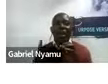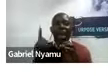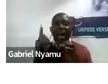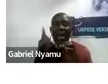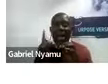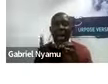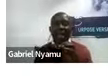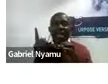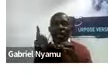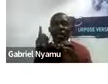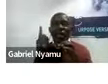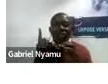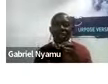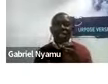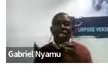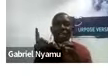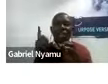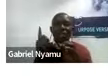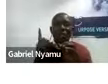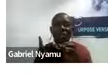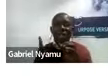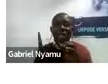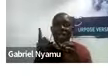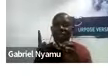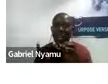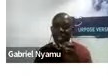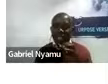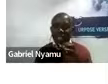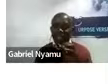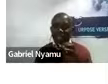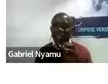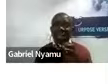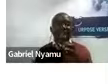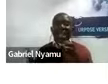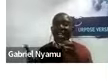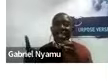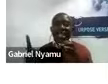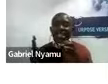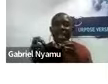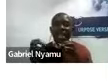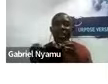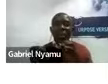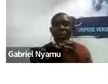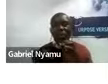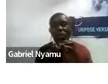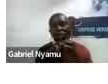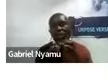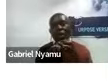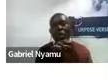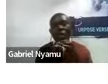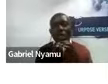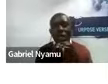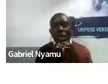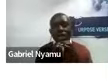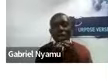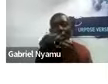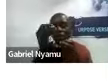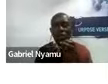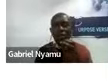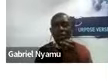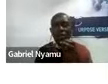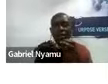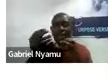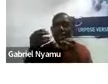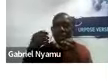one, unaiding convictions and persuasions that never end. This is like the way we used to put some concrete in